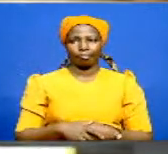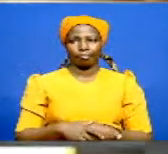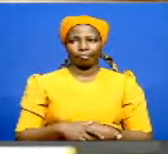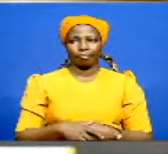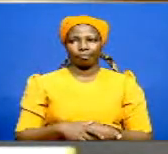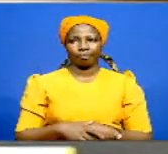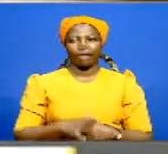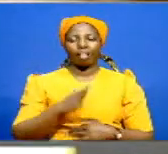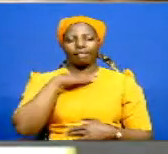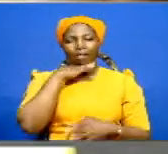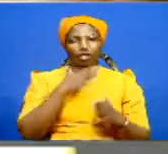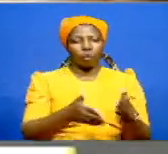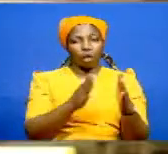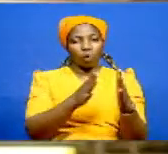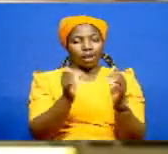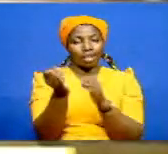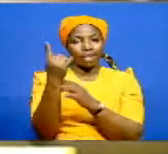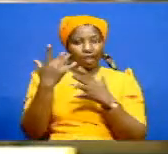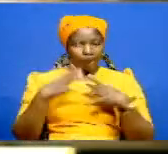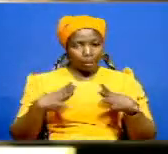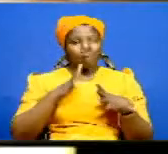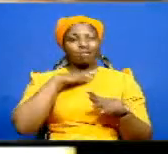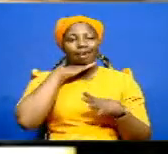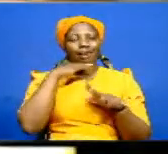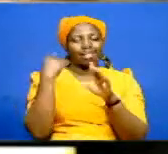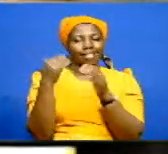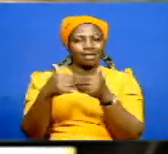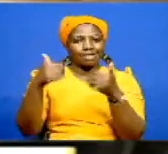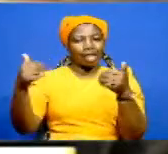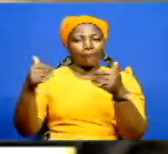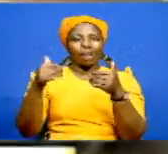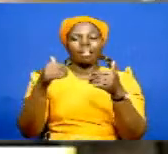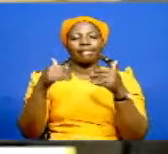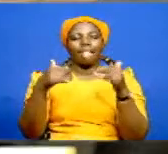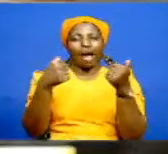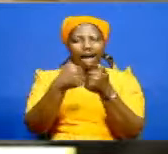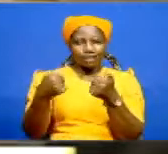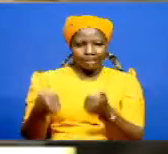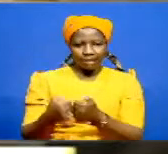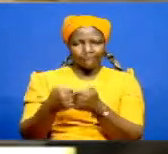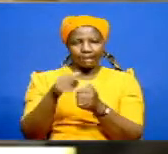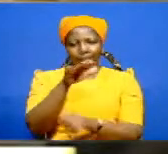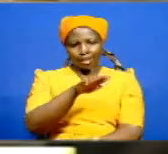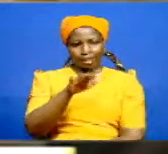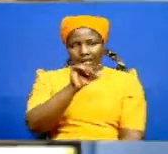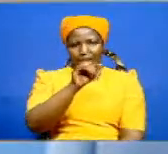Death on the roads, 11 killed in separate accidents in Gilgil and Dukamoja.